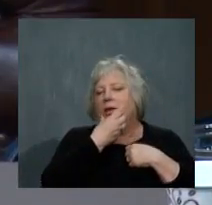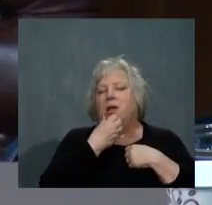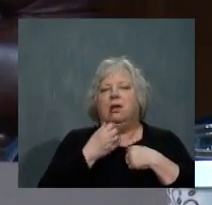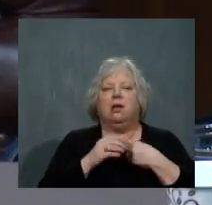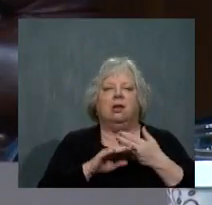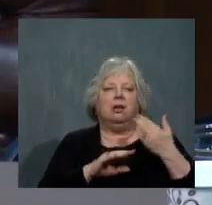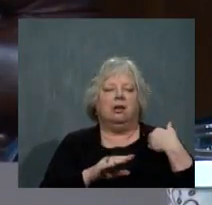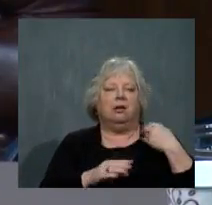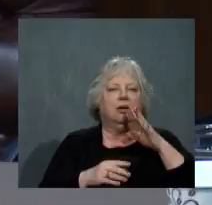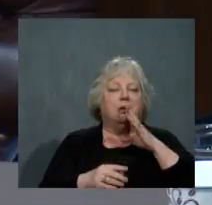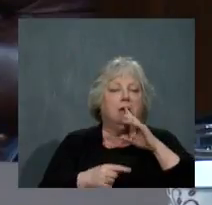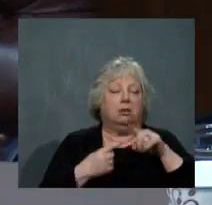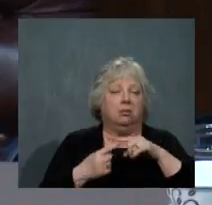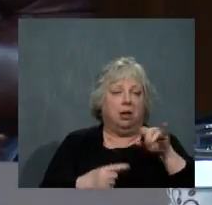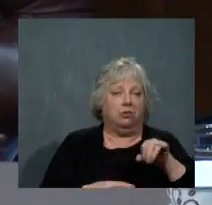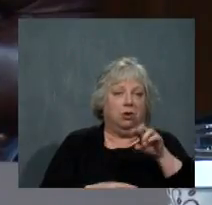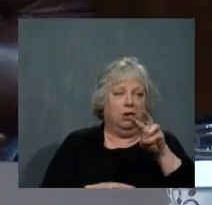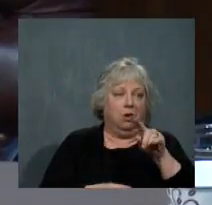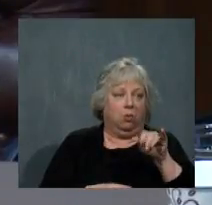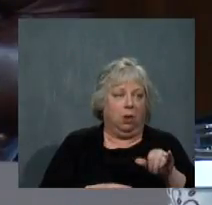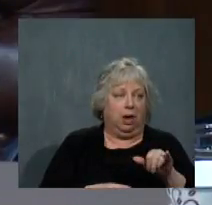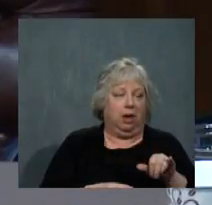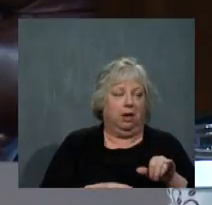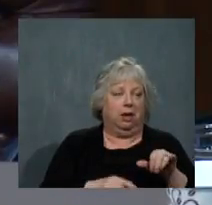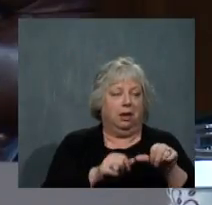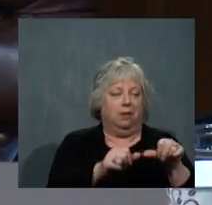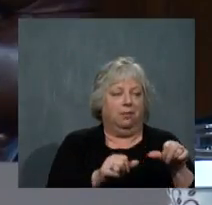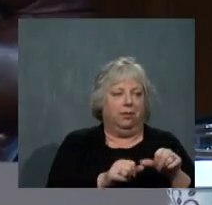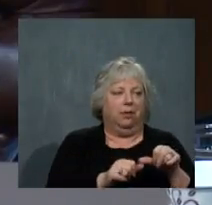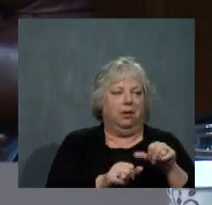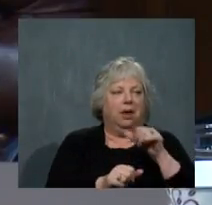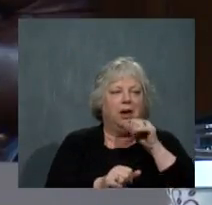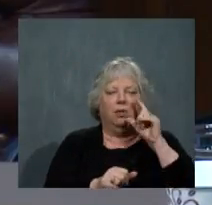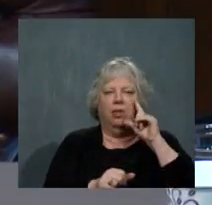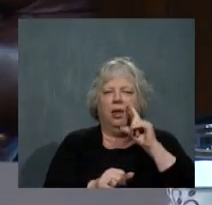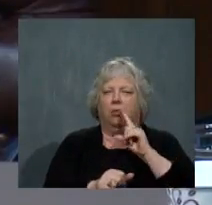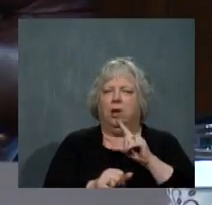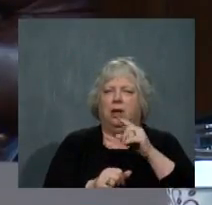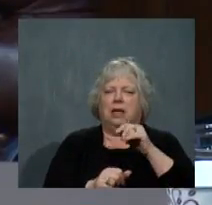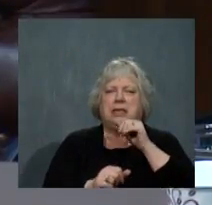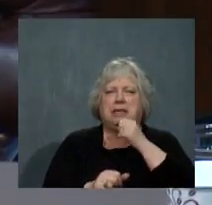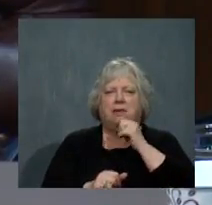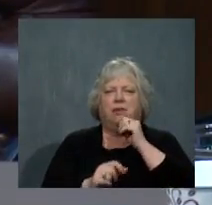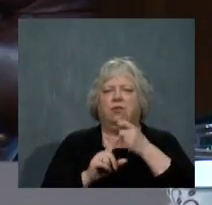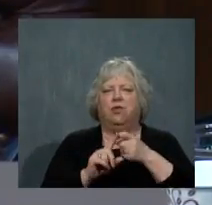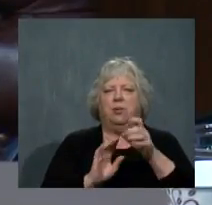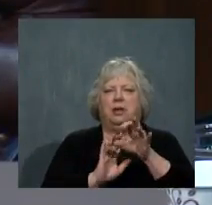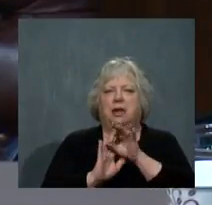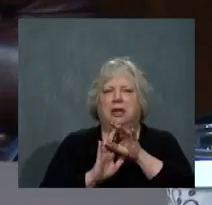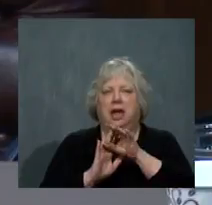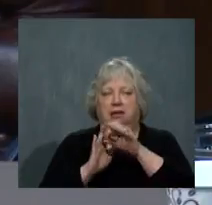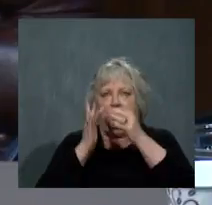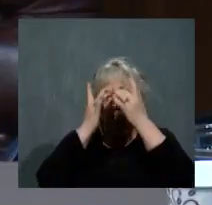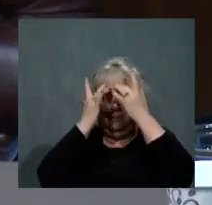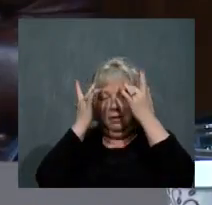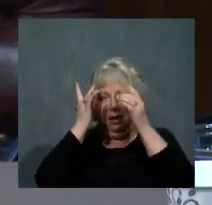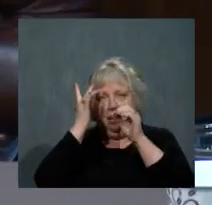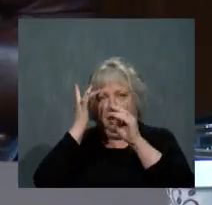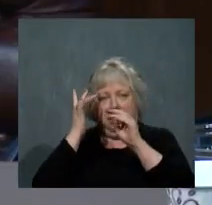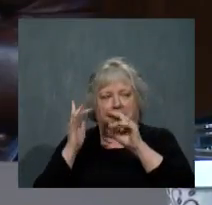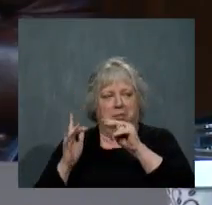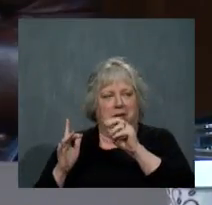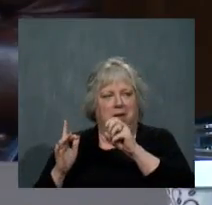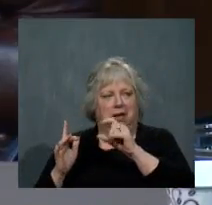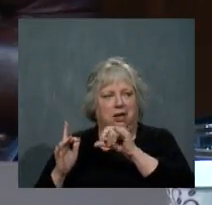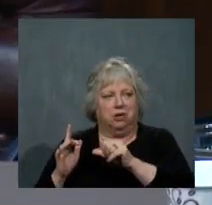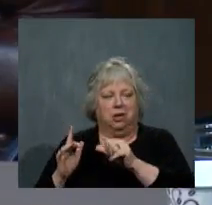Jericho Way and the location of it, I don't think I'm suffering from selective amnesia. It seemed to me like we have more of a focus on the location of that